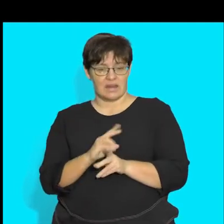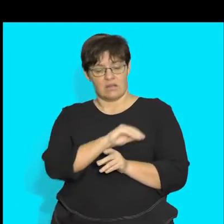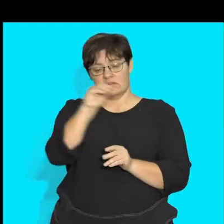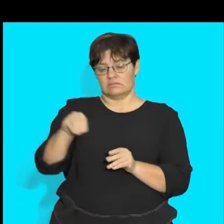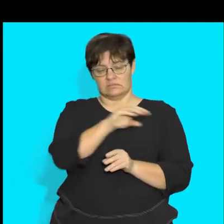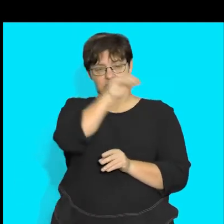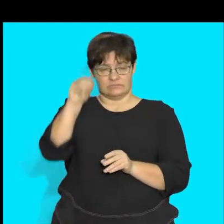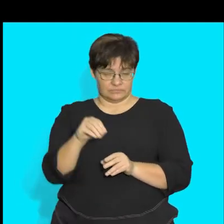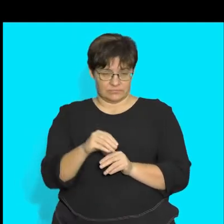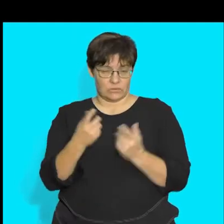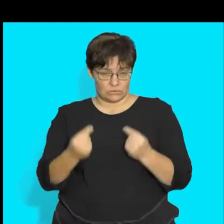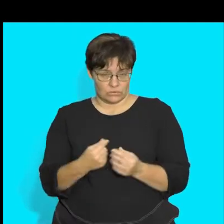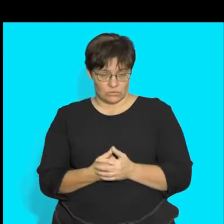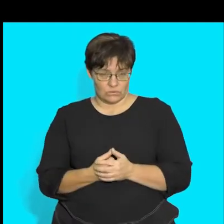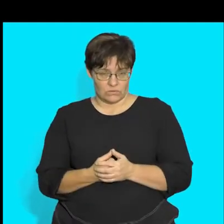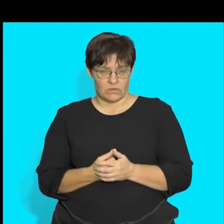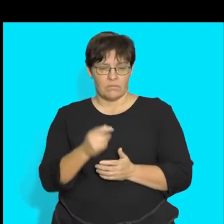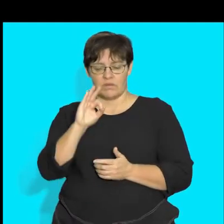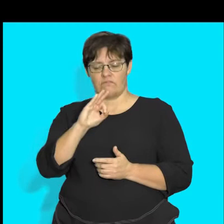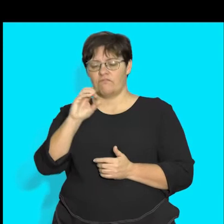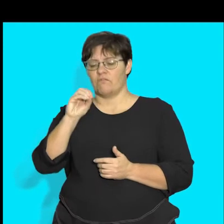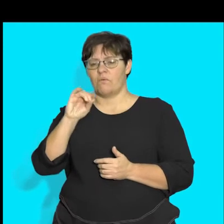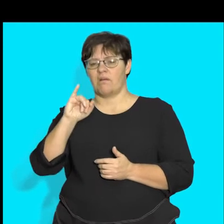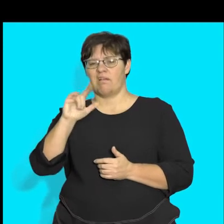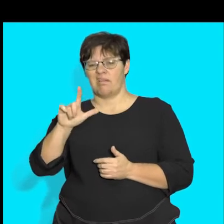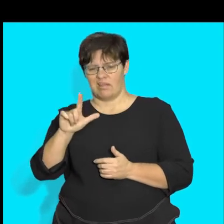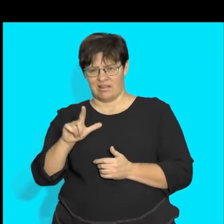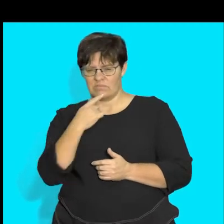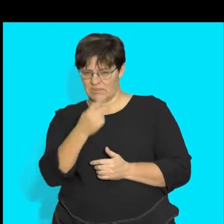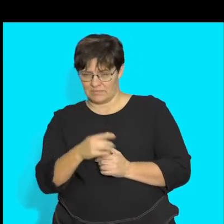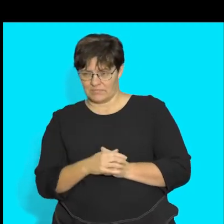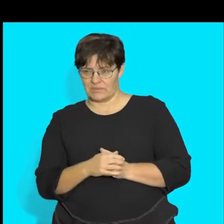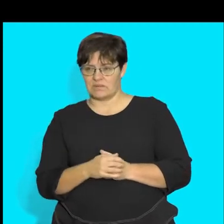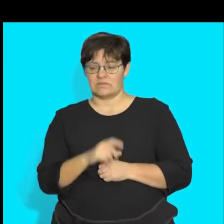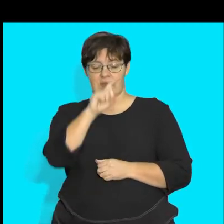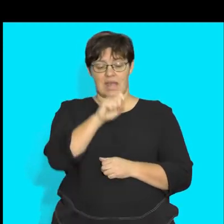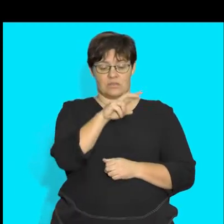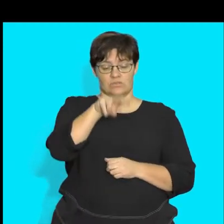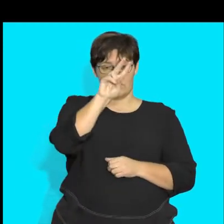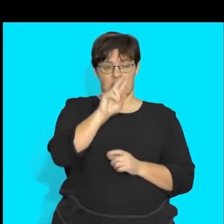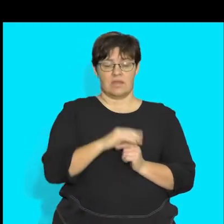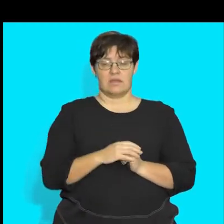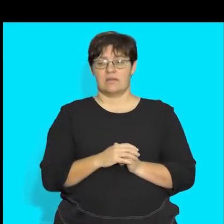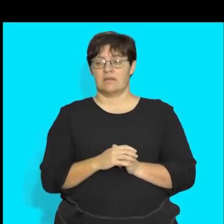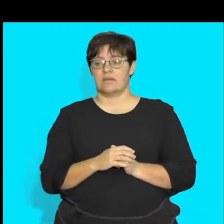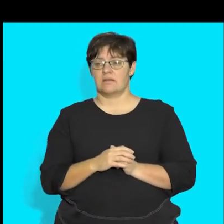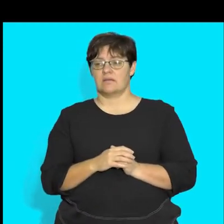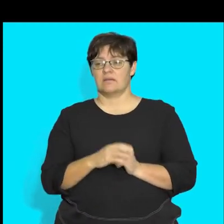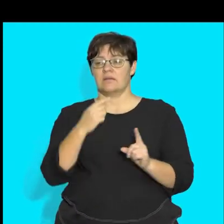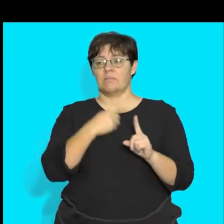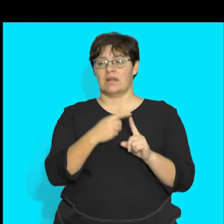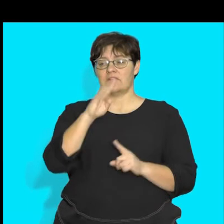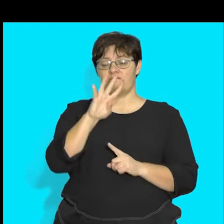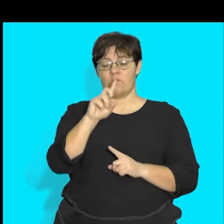distribution of multiplication, which we've called FOIL in the past. I'm going to get x squared plus